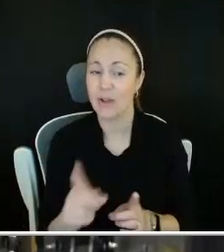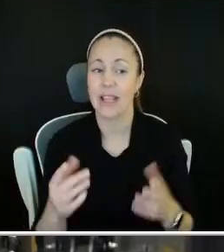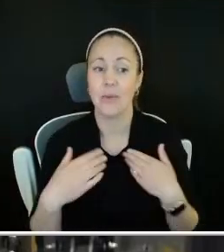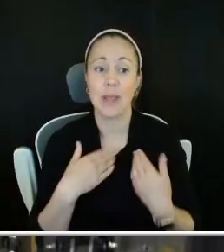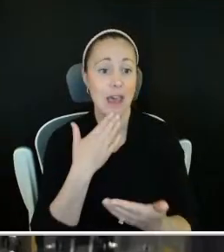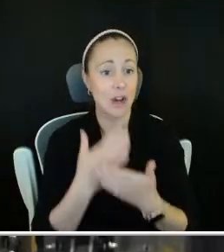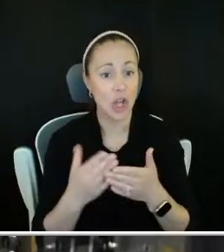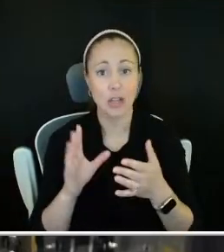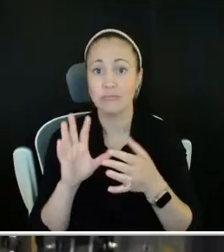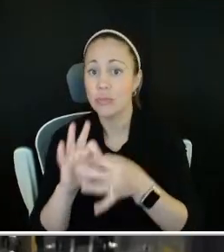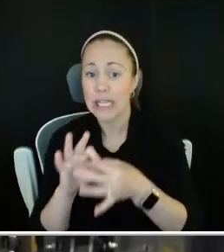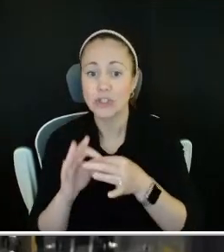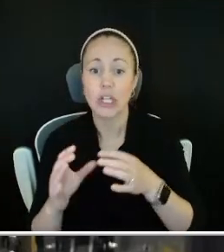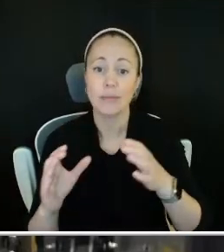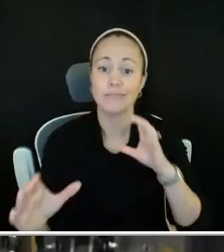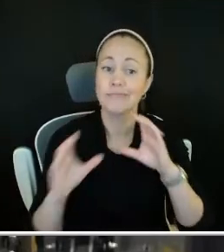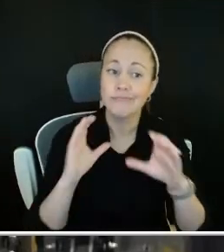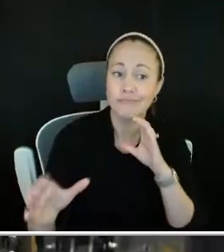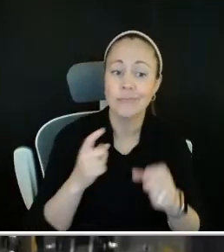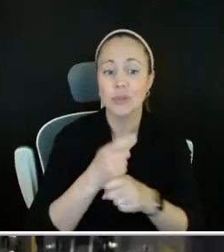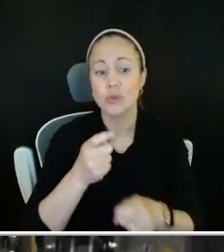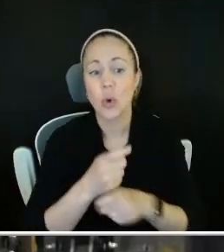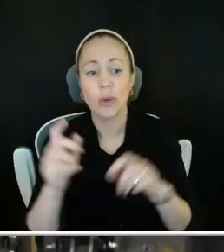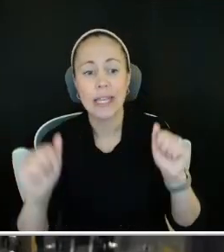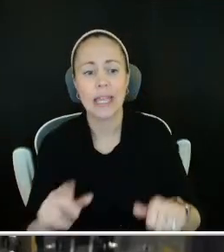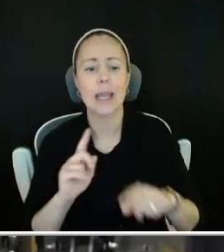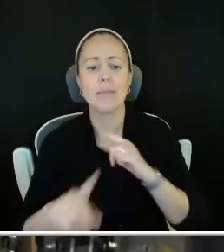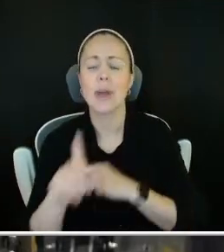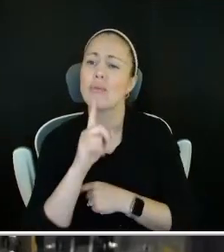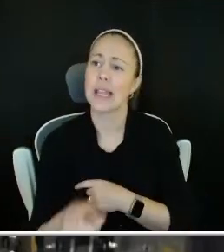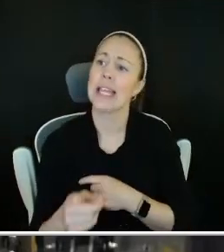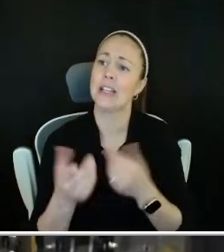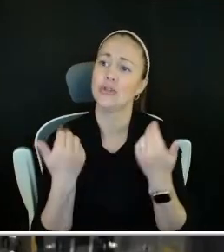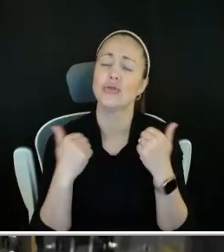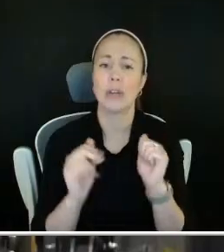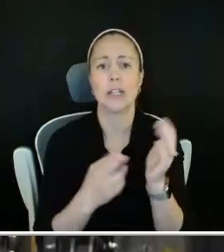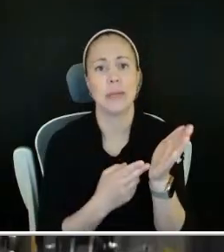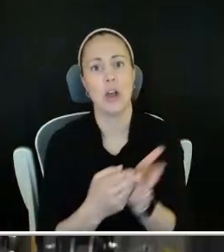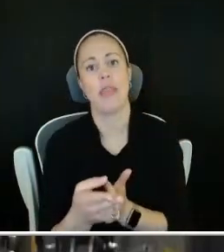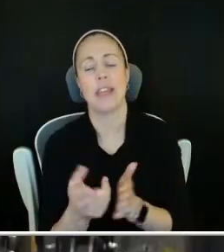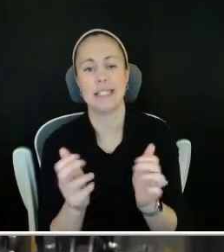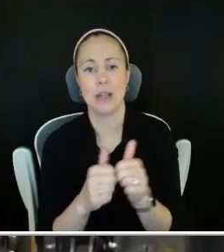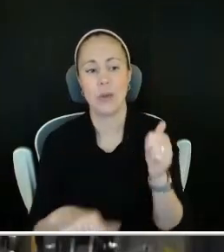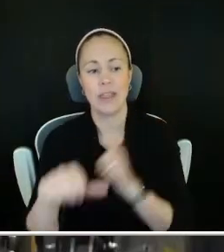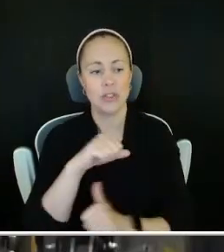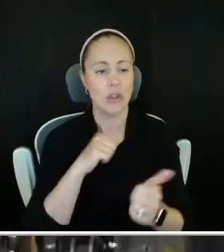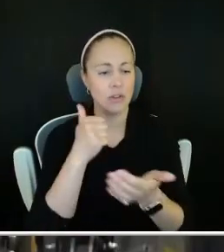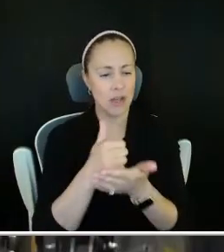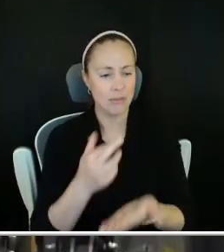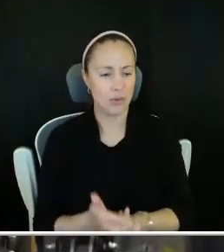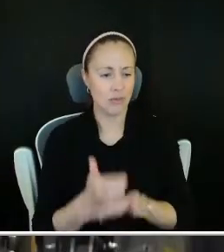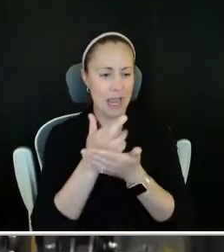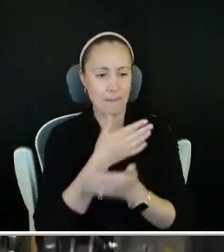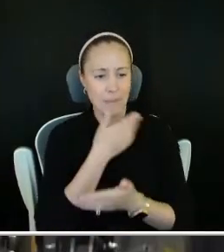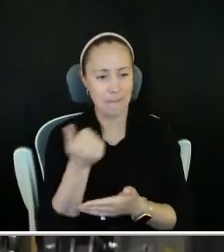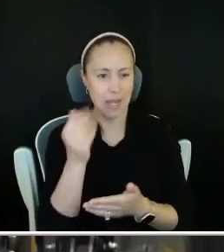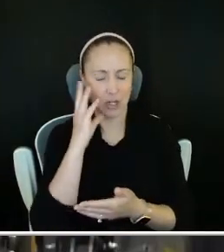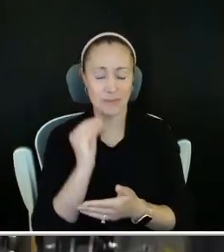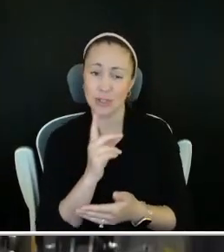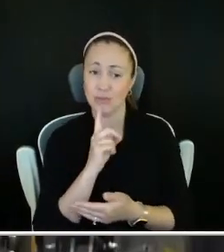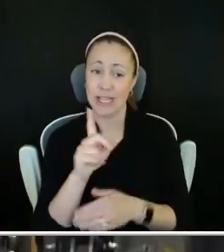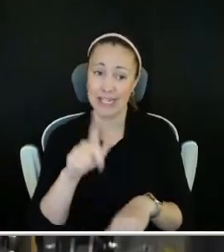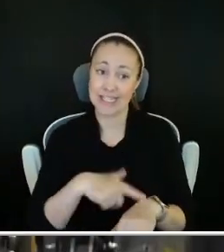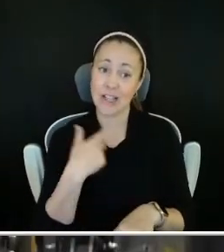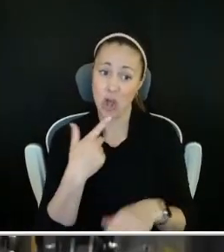each other and just be really authentic with each other, because that seems to make rehab go much better. Because it's a long road, and you got to come a